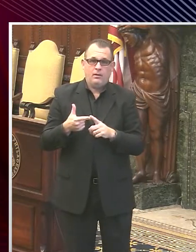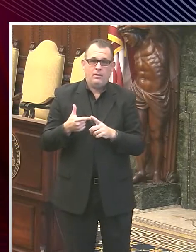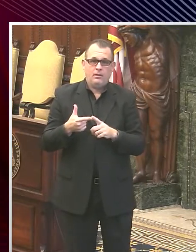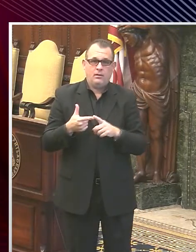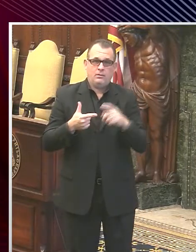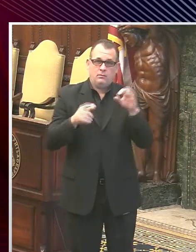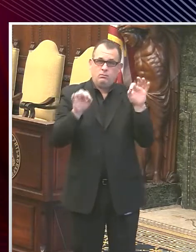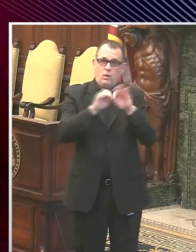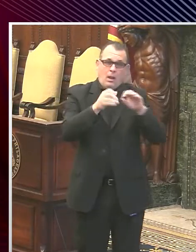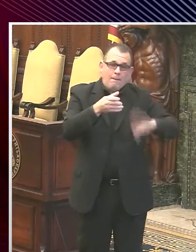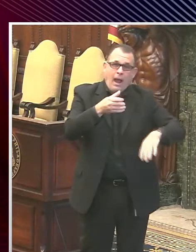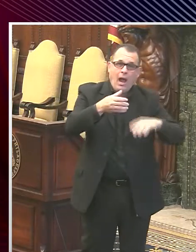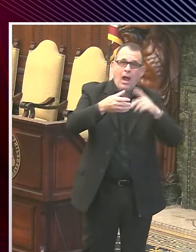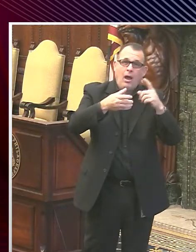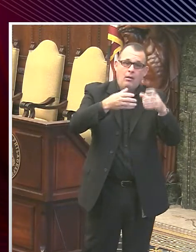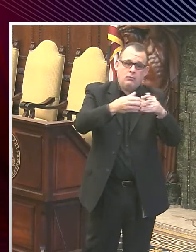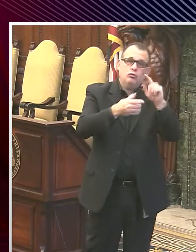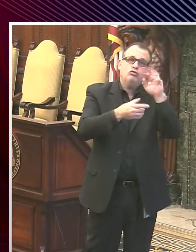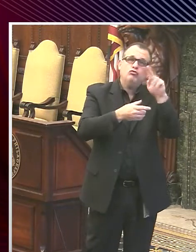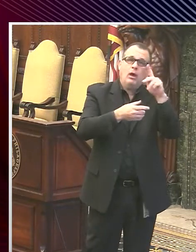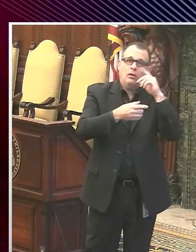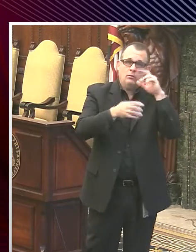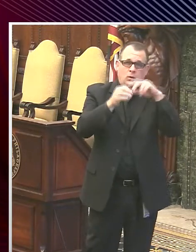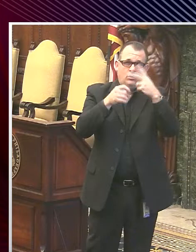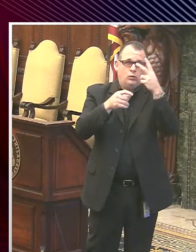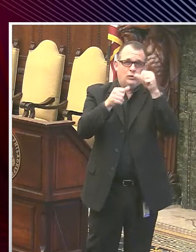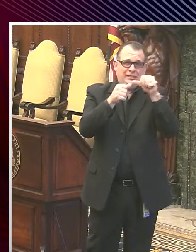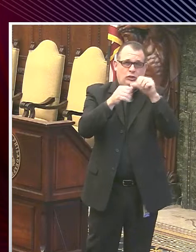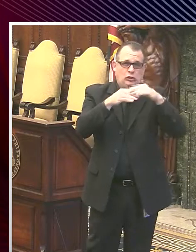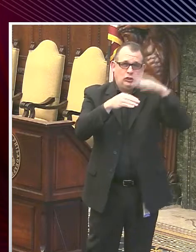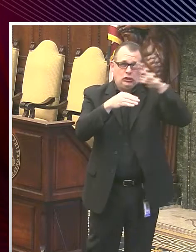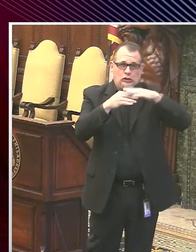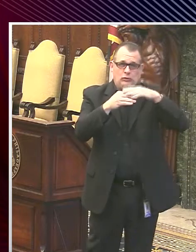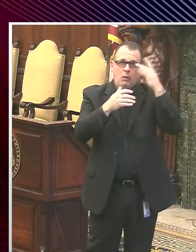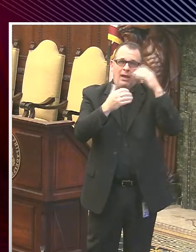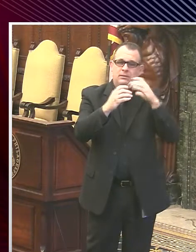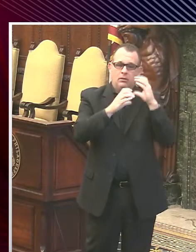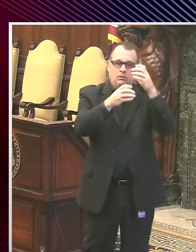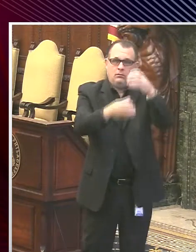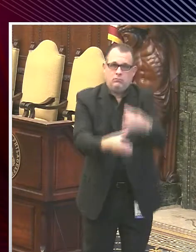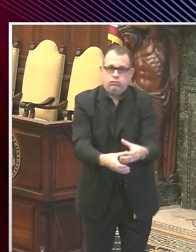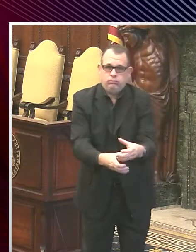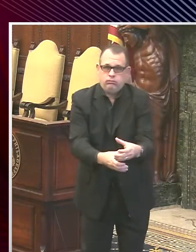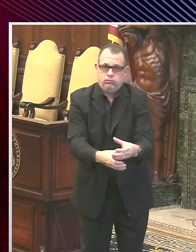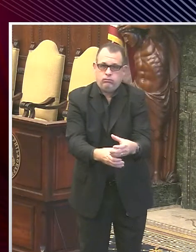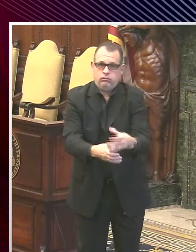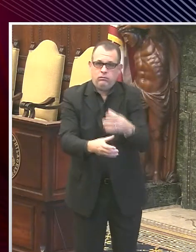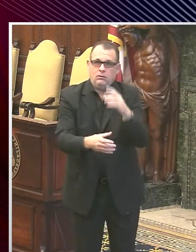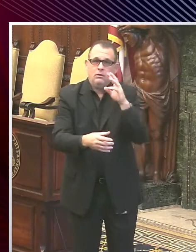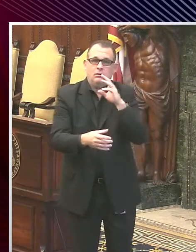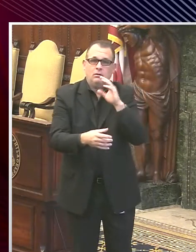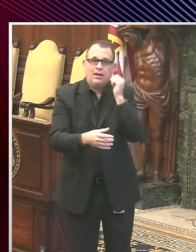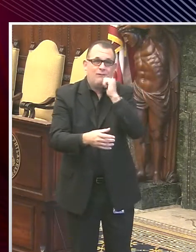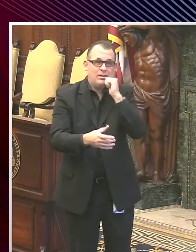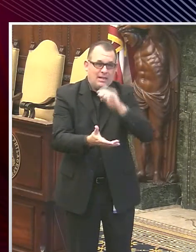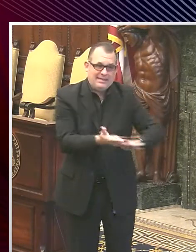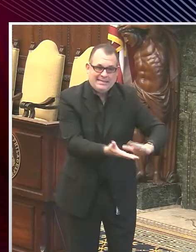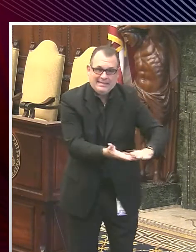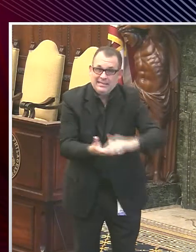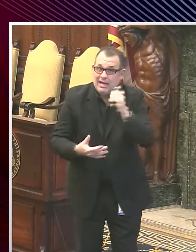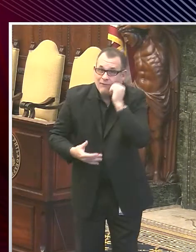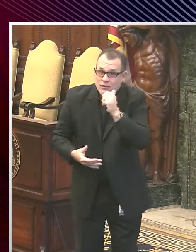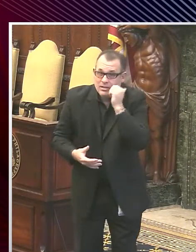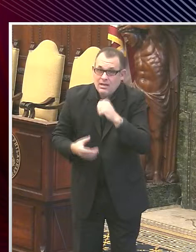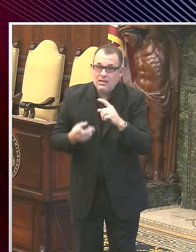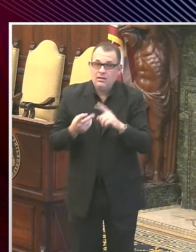stand. Water the tree daily because dried out trees are a fire hazard. Don't place your tree near exits, stairs, or